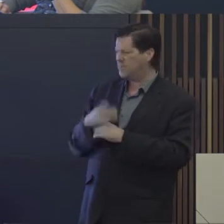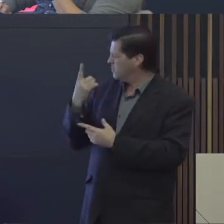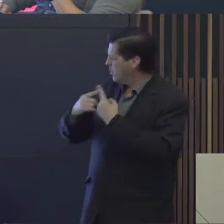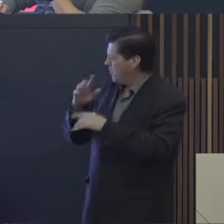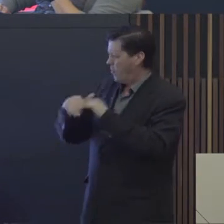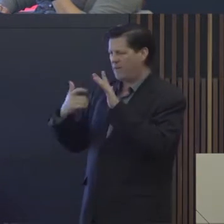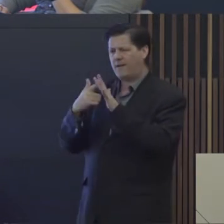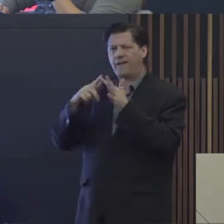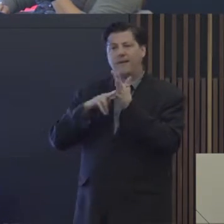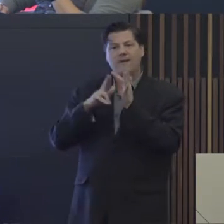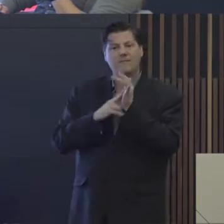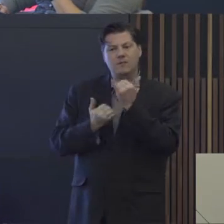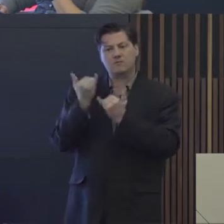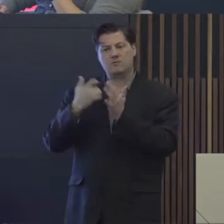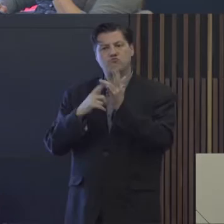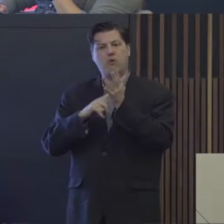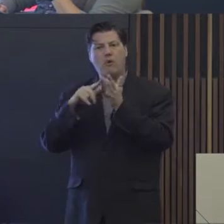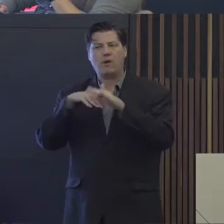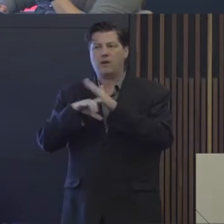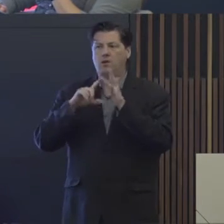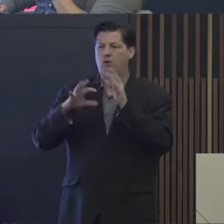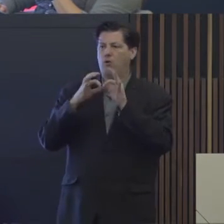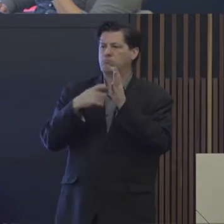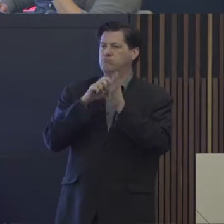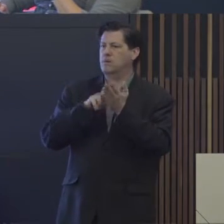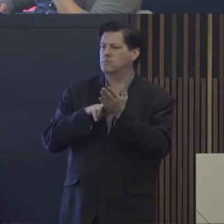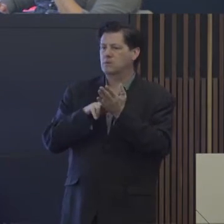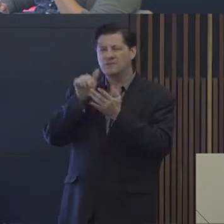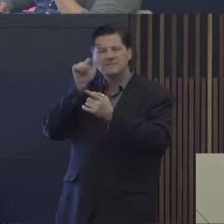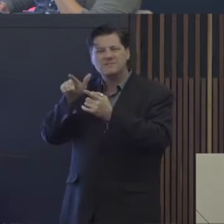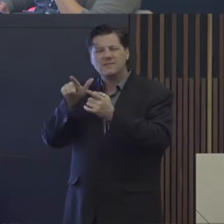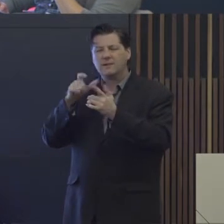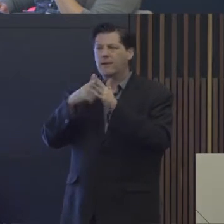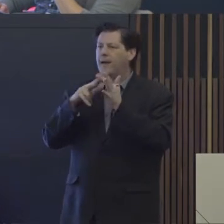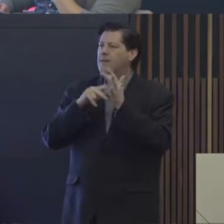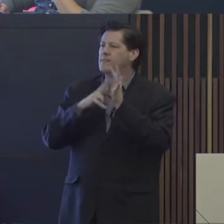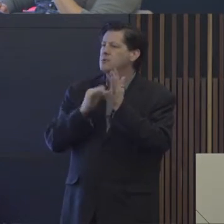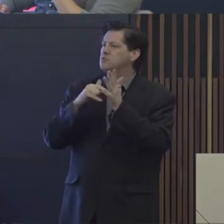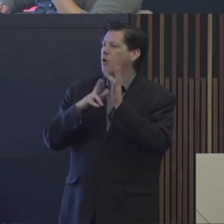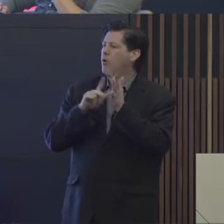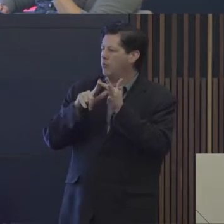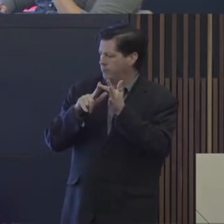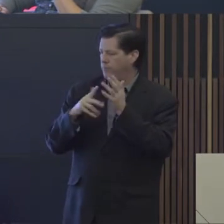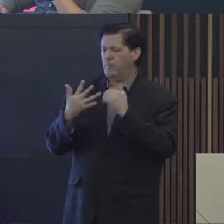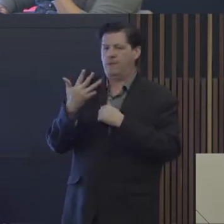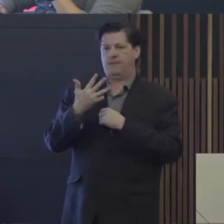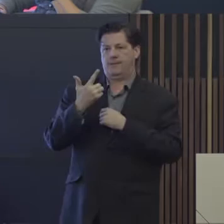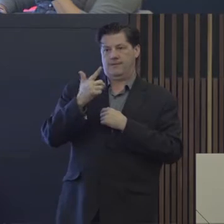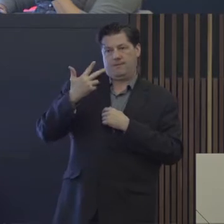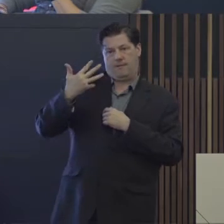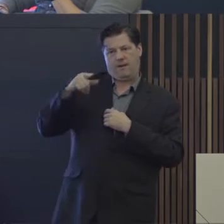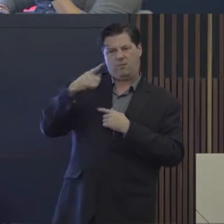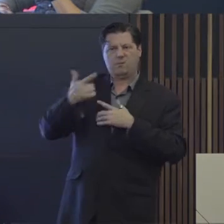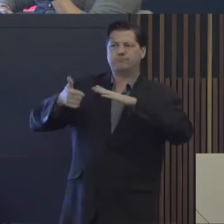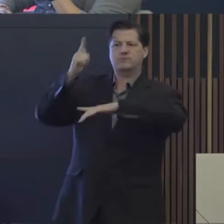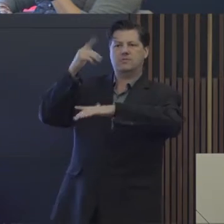talk a little bit about that? Kevin Stone, who many of you will know, in 1979 was the principal at